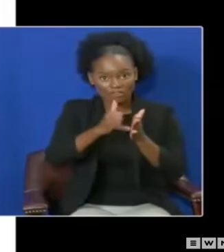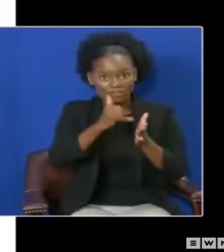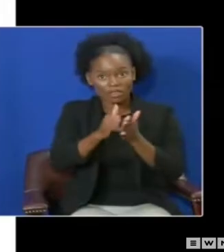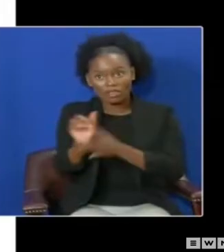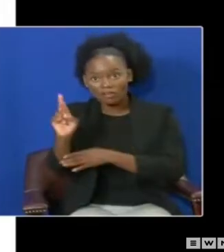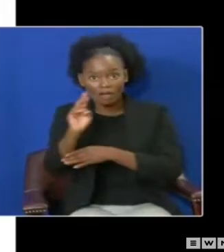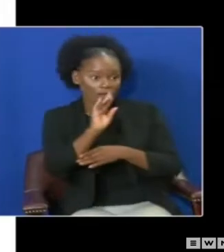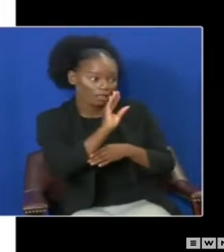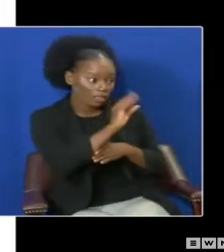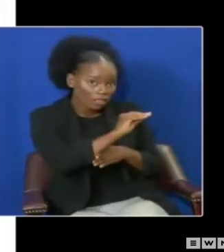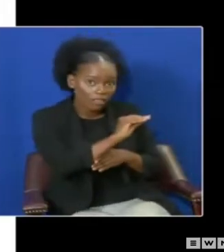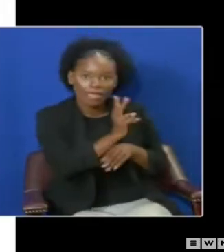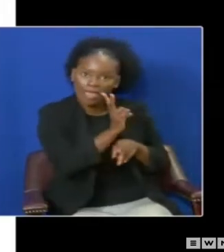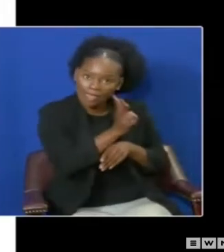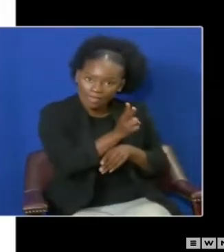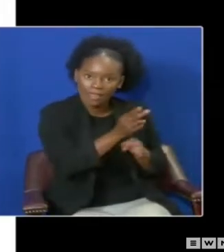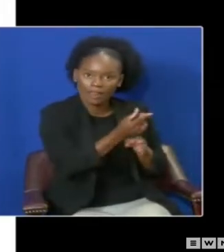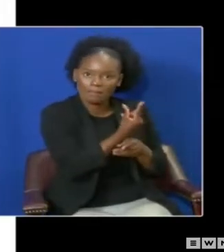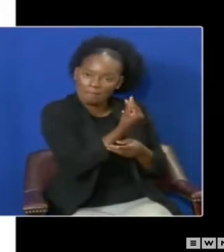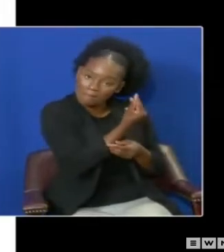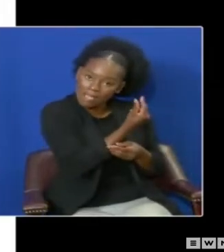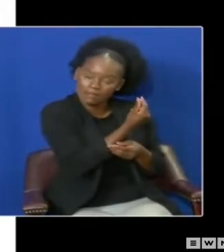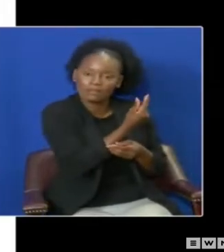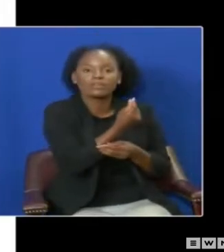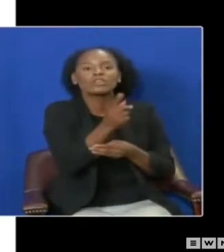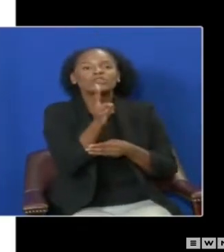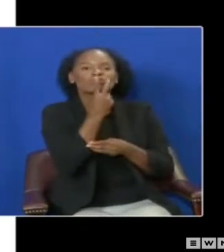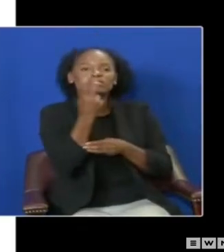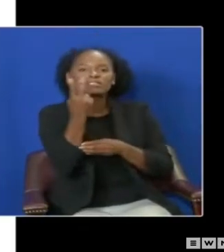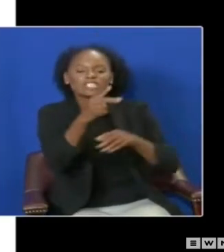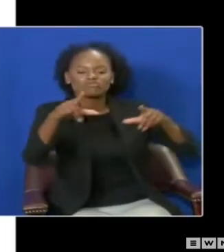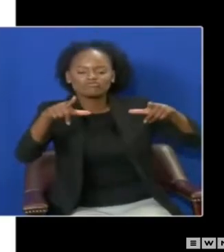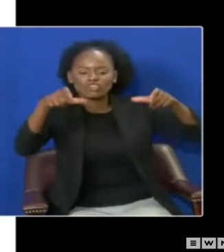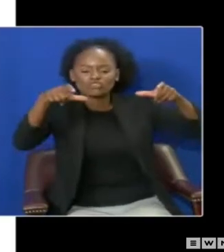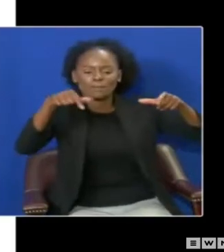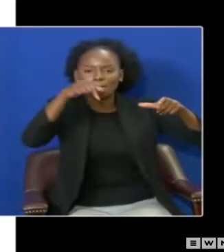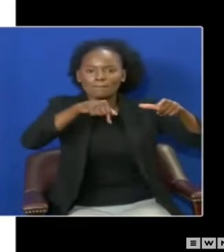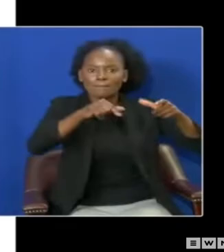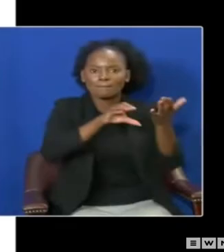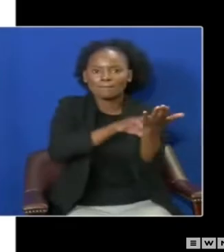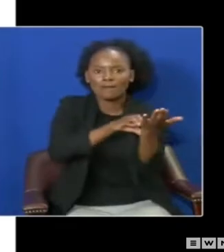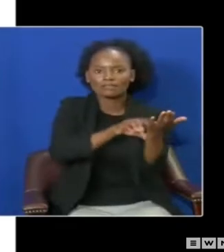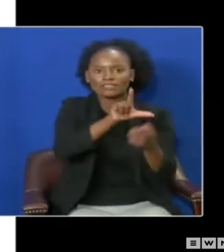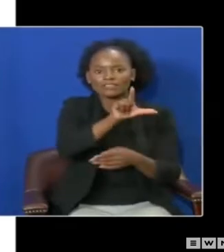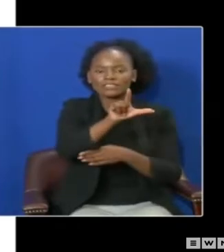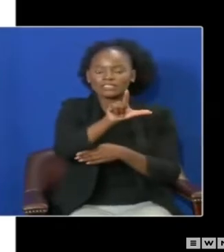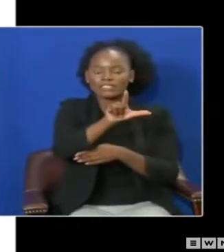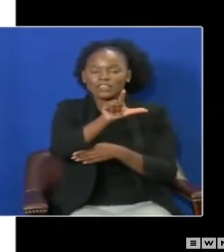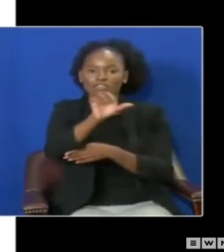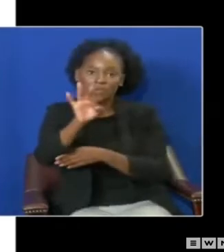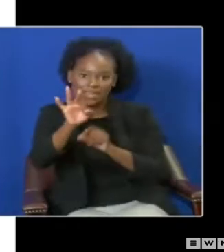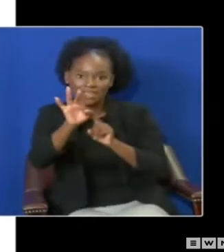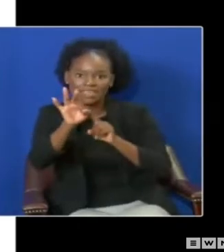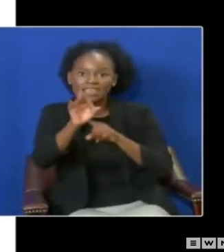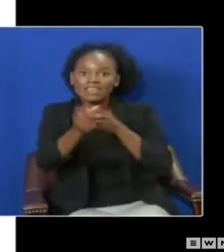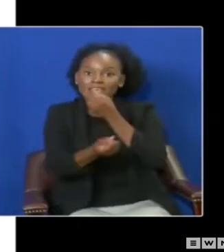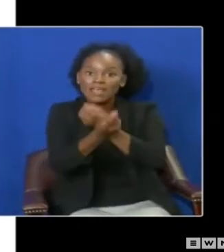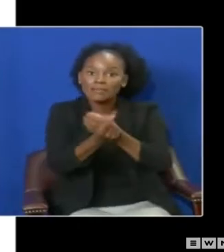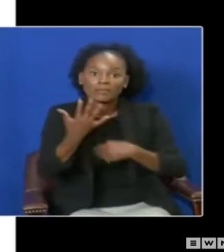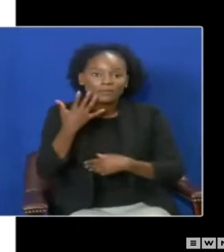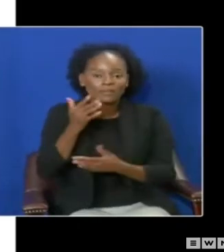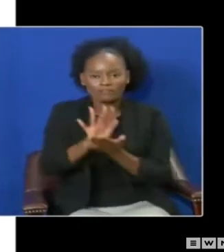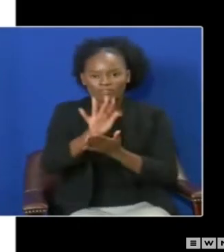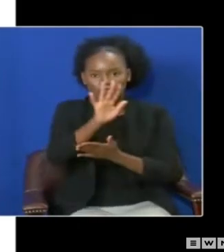you see it in the screenshot below paragraph 73. On 15 January, Mr. Rafadi